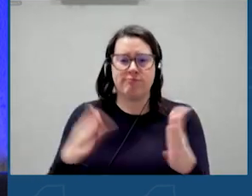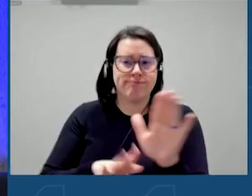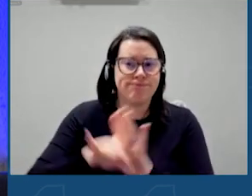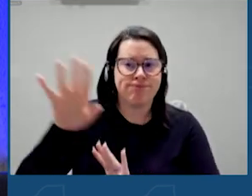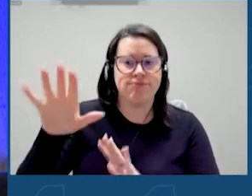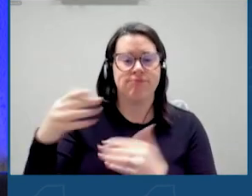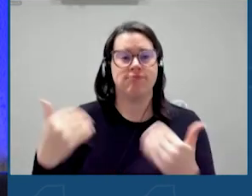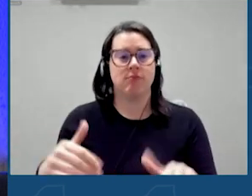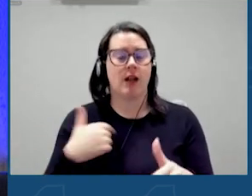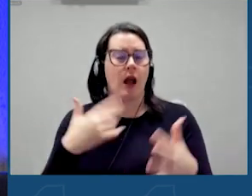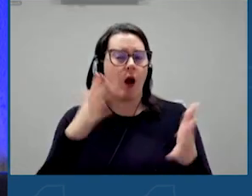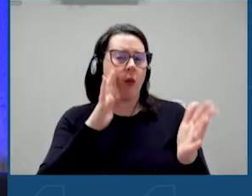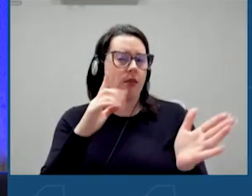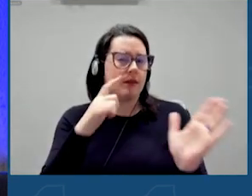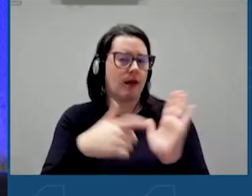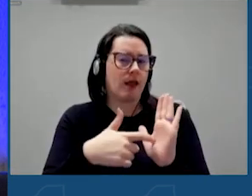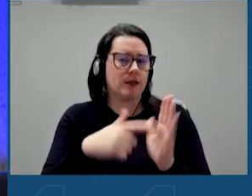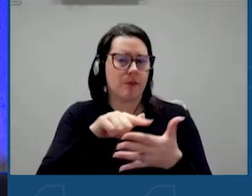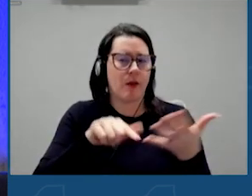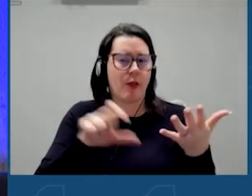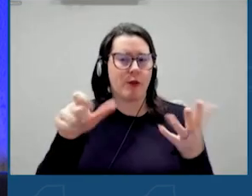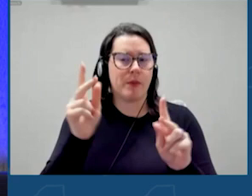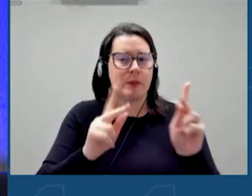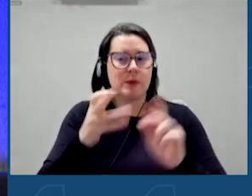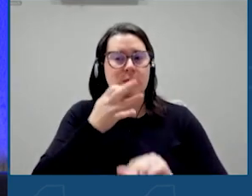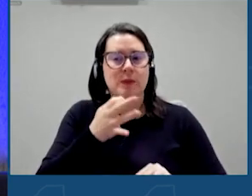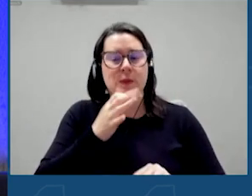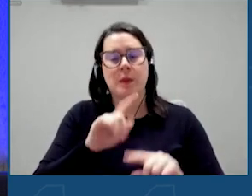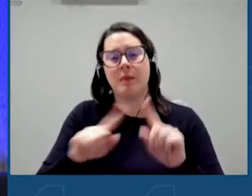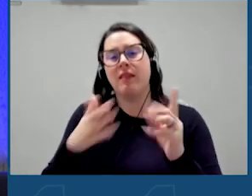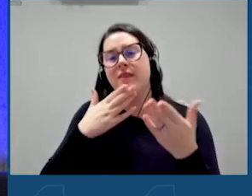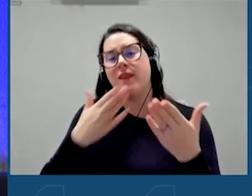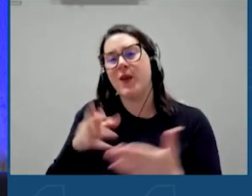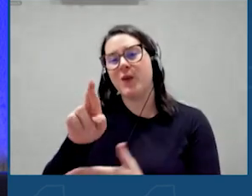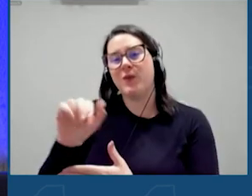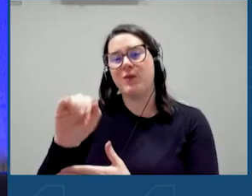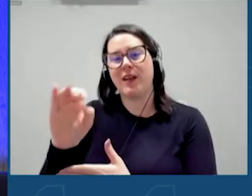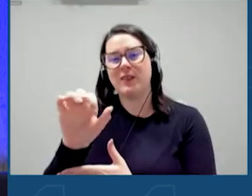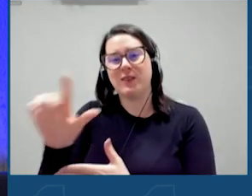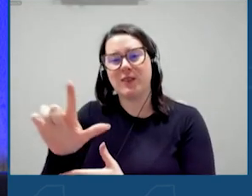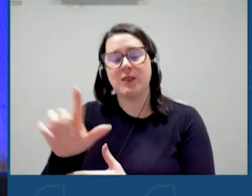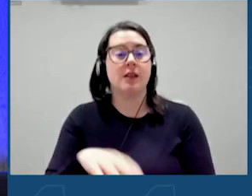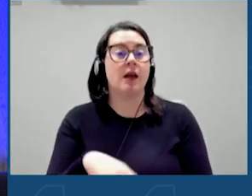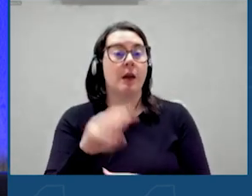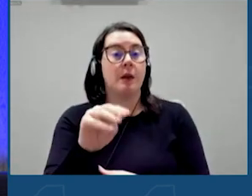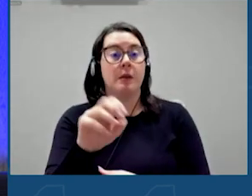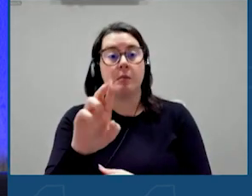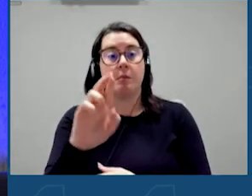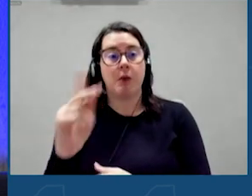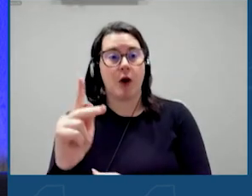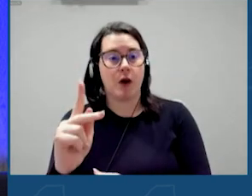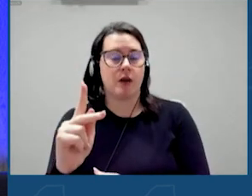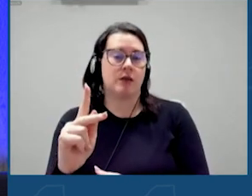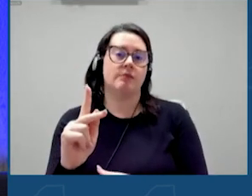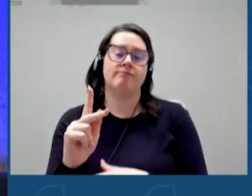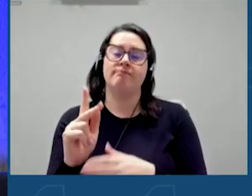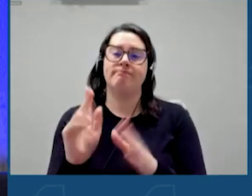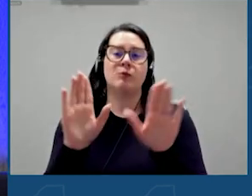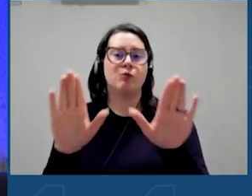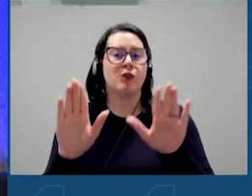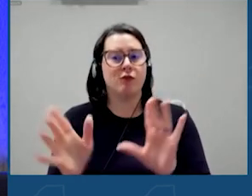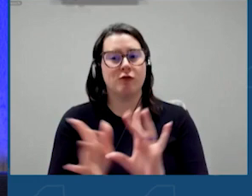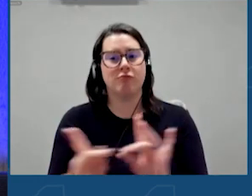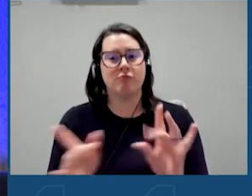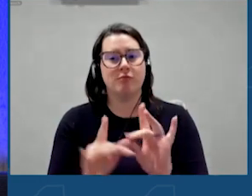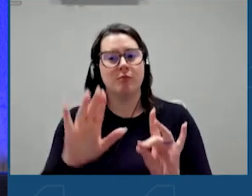couple minutes. But great to be here. Thank you, Rachel. And Mark Jarrett, there was a beautiful remarks to talk about your